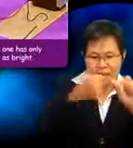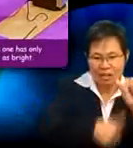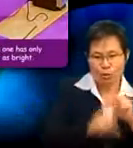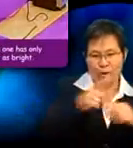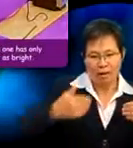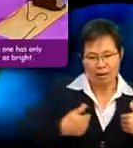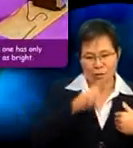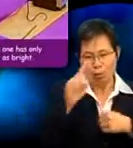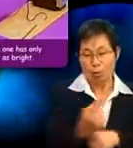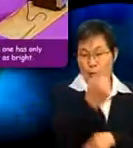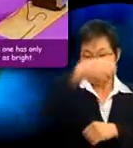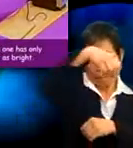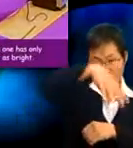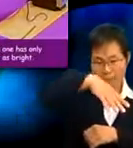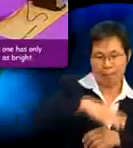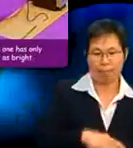bulb.